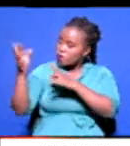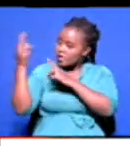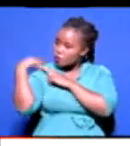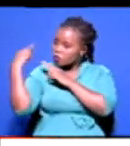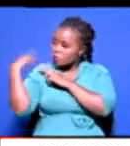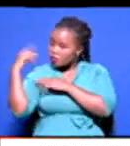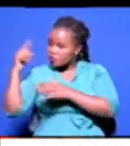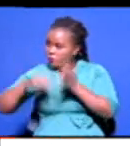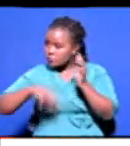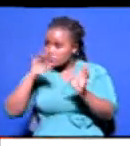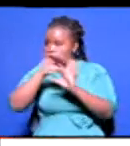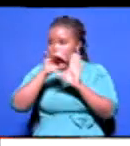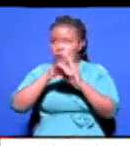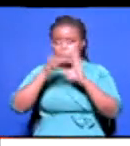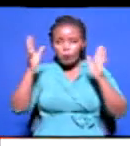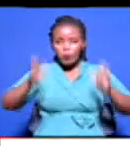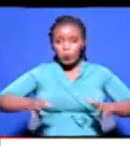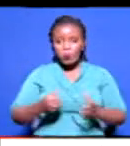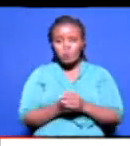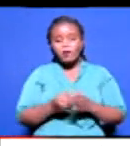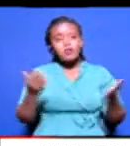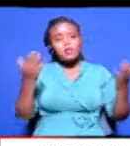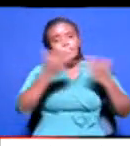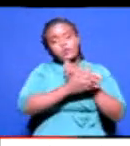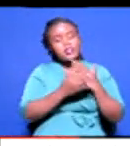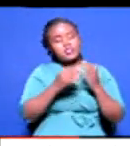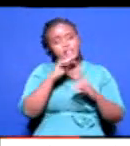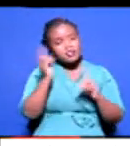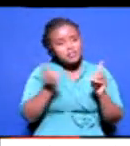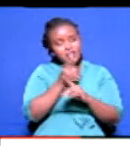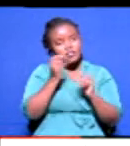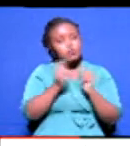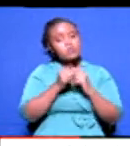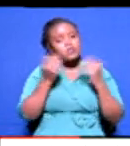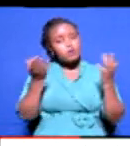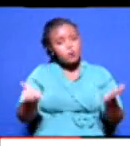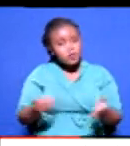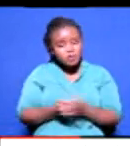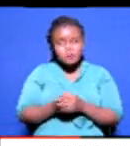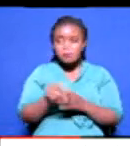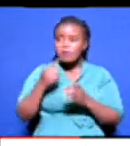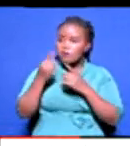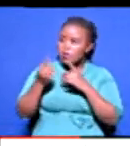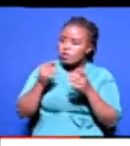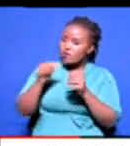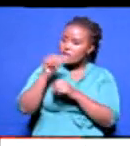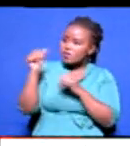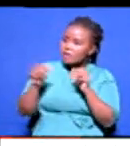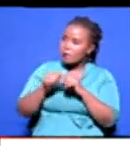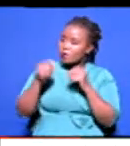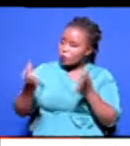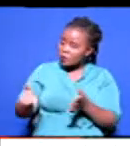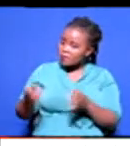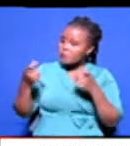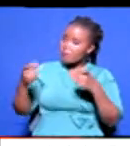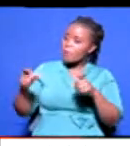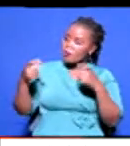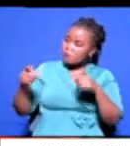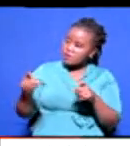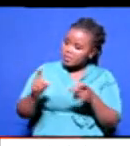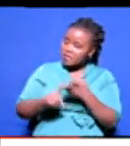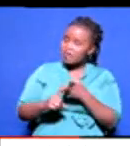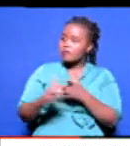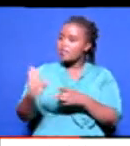going to be starting tonight. They say charity begins at home. So we are going to be starting here by talking about media, security and